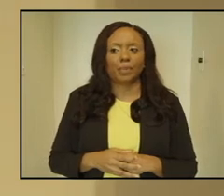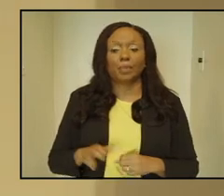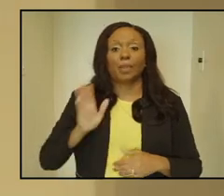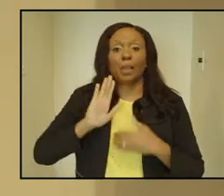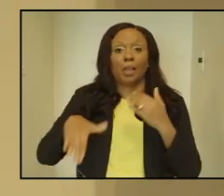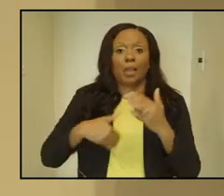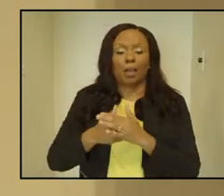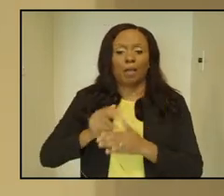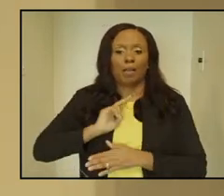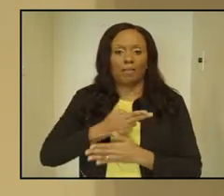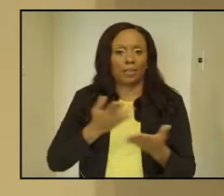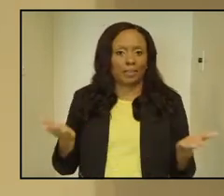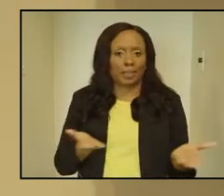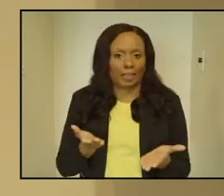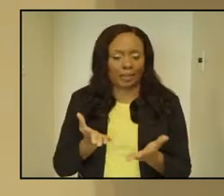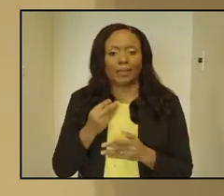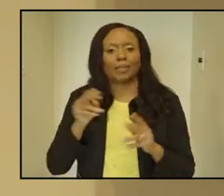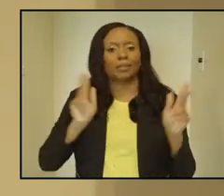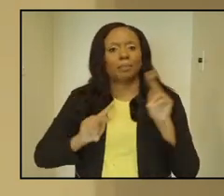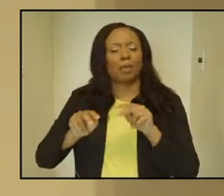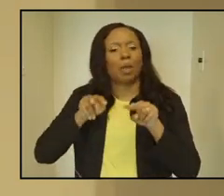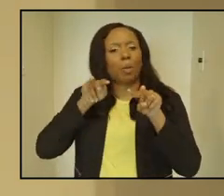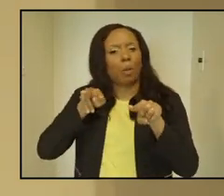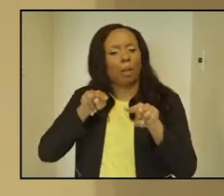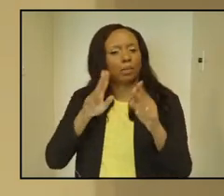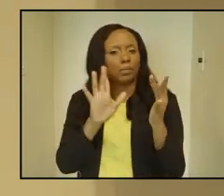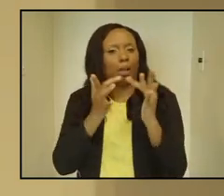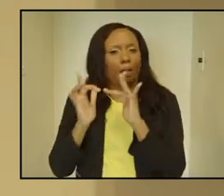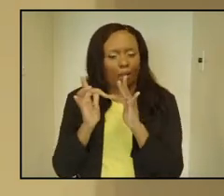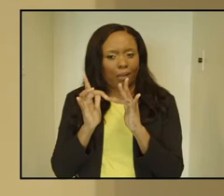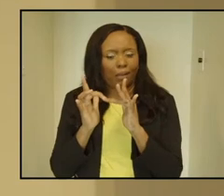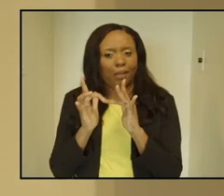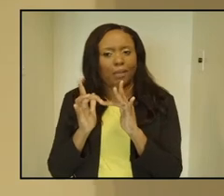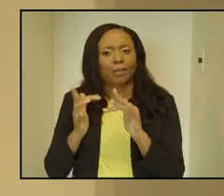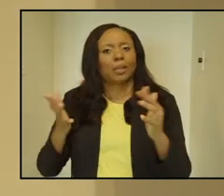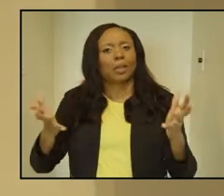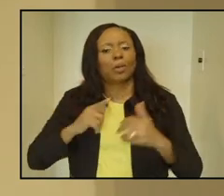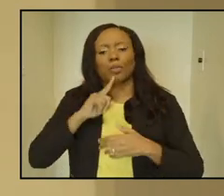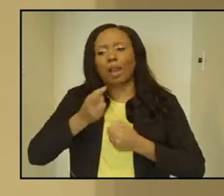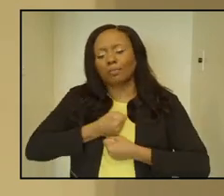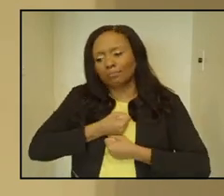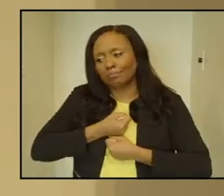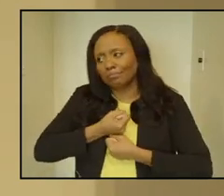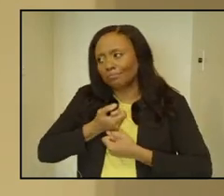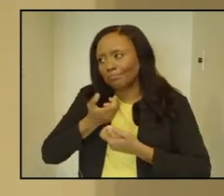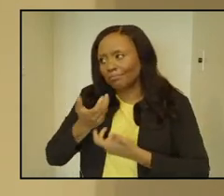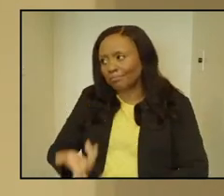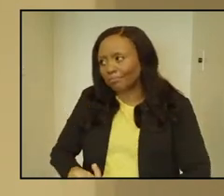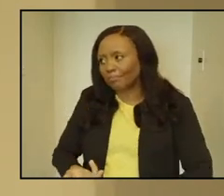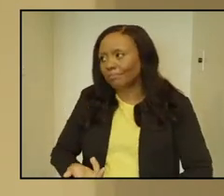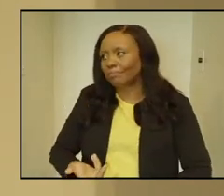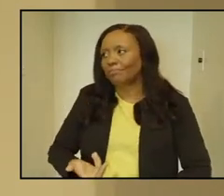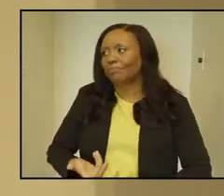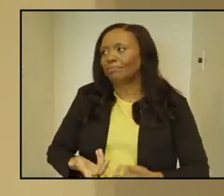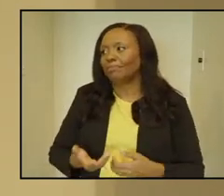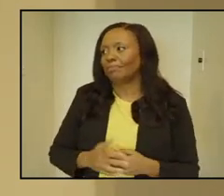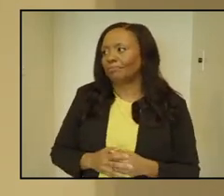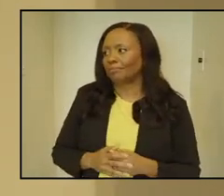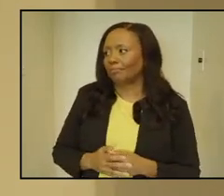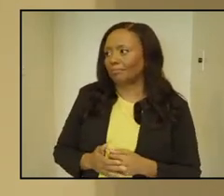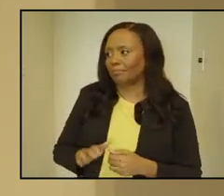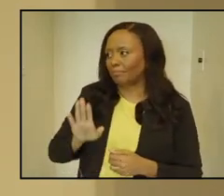and those attending virtually, we want to express our heartfelt gratitude to